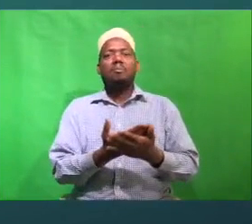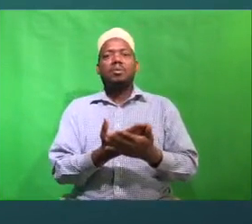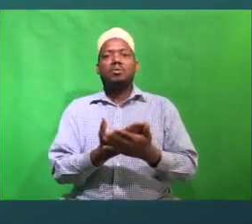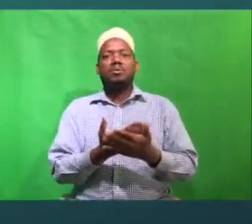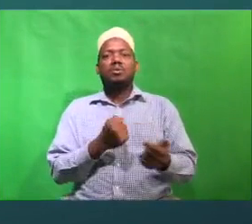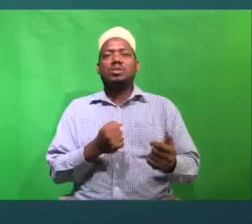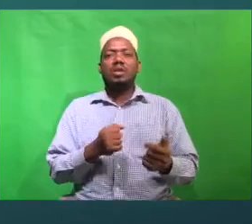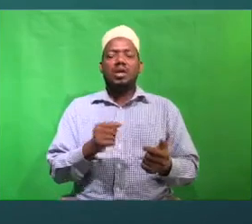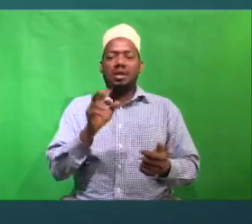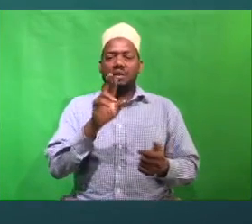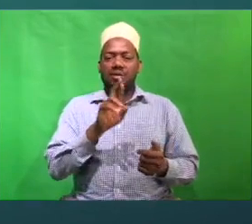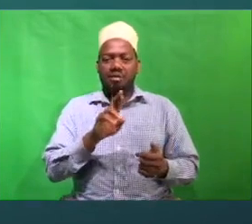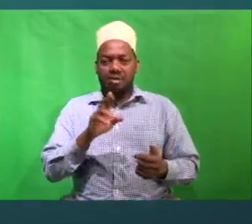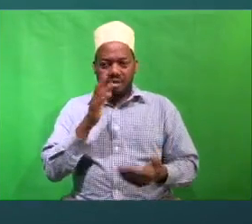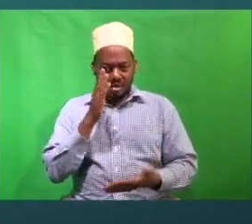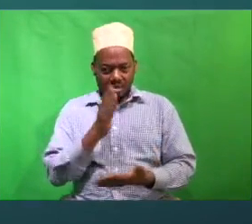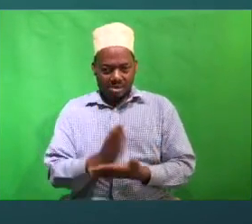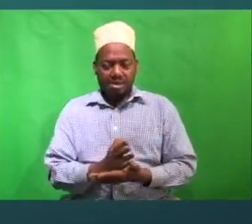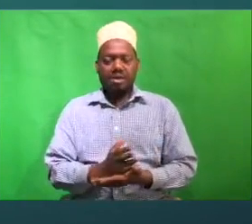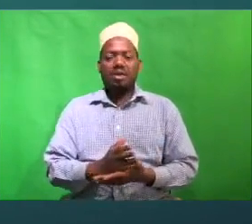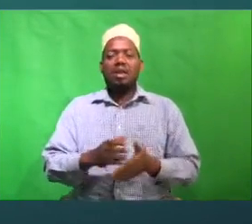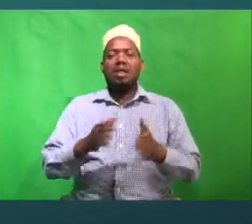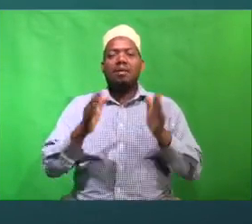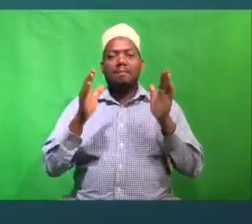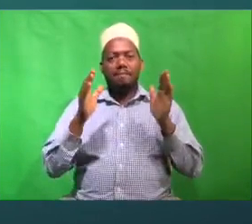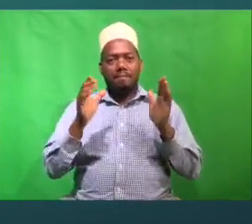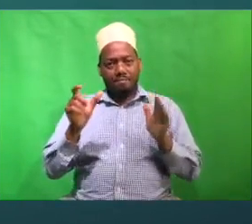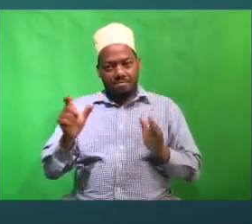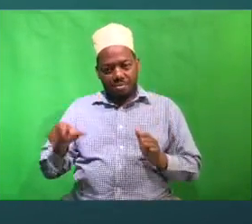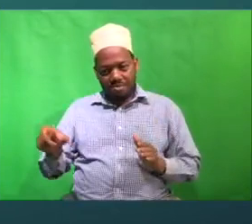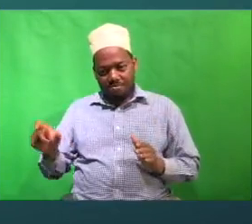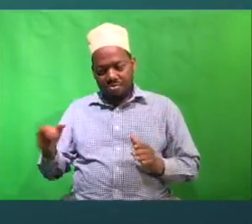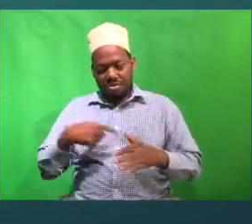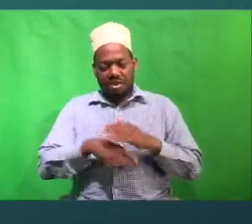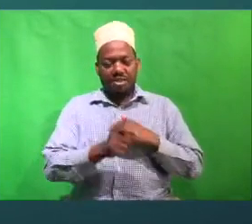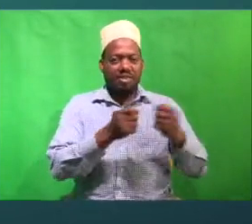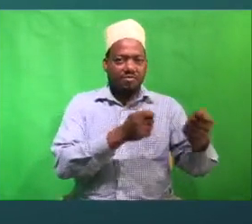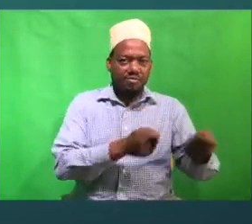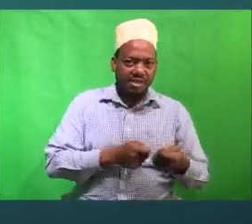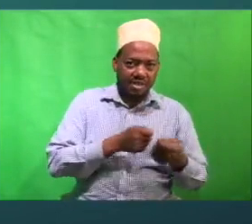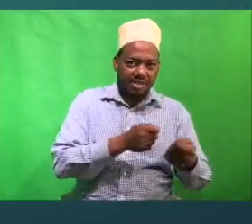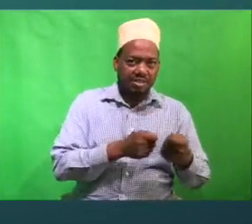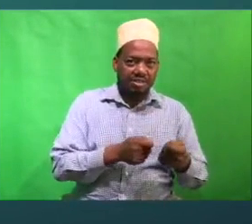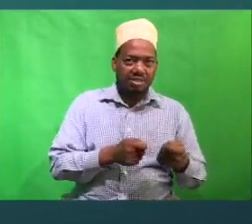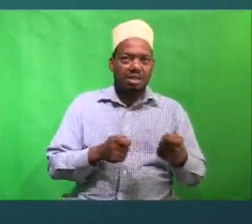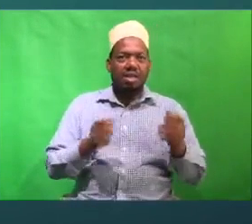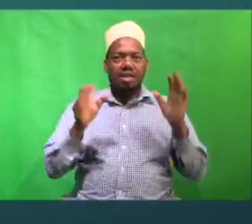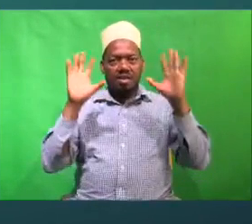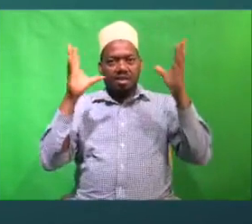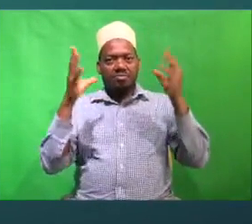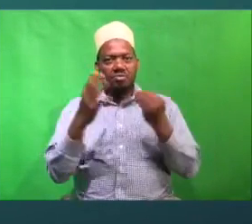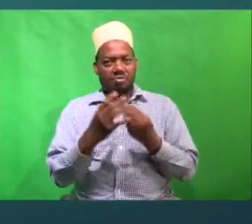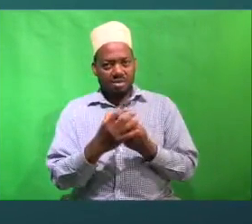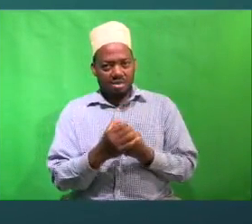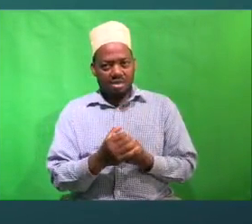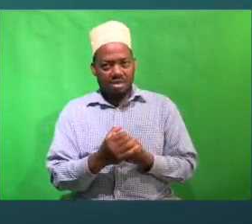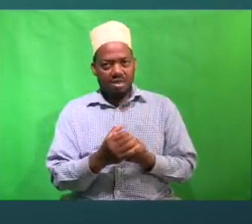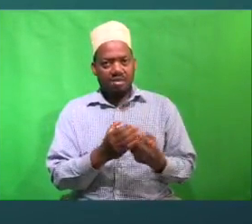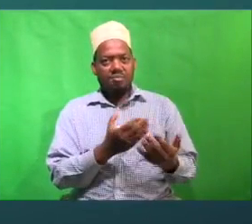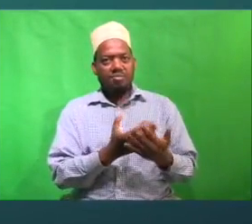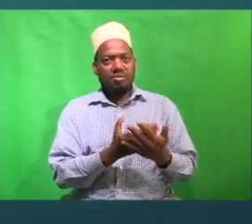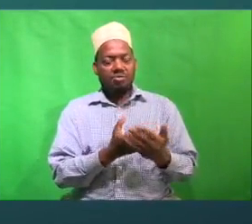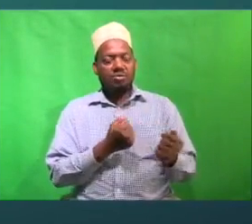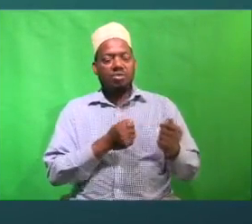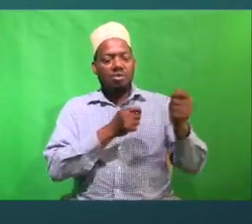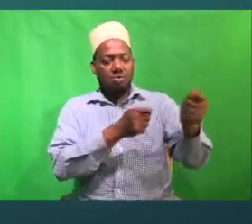it's a way how the people living in town and the villages can reveal the distribution, because